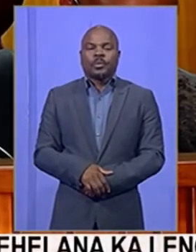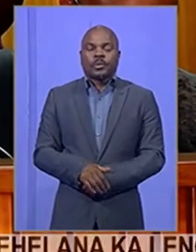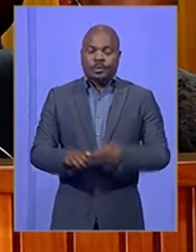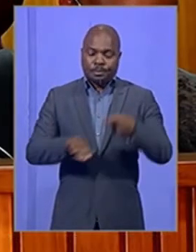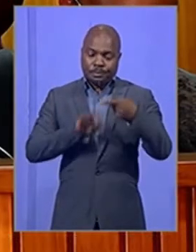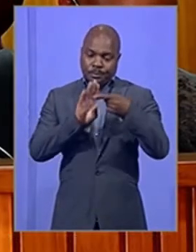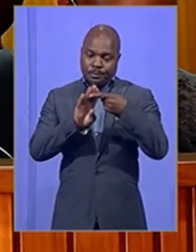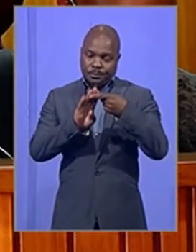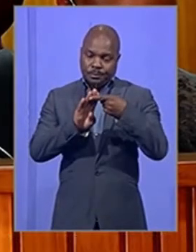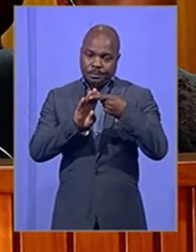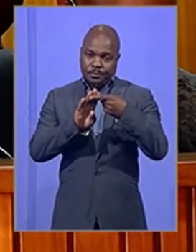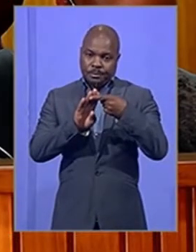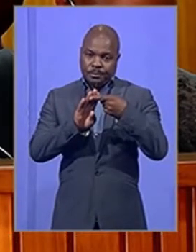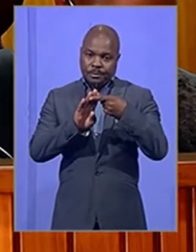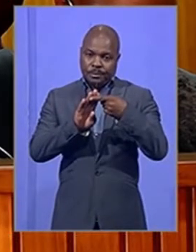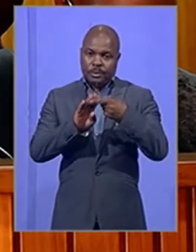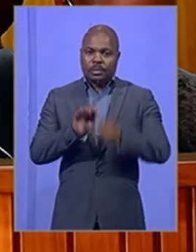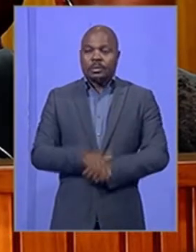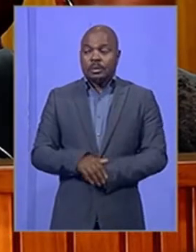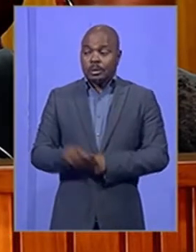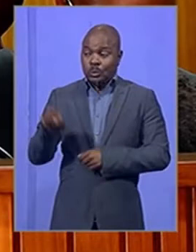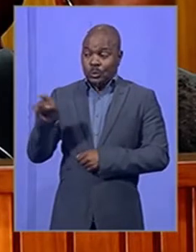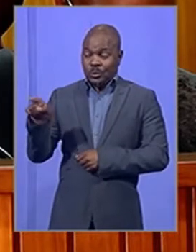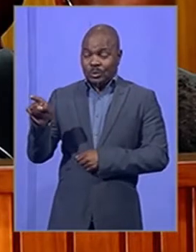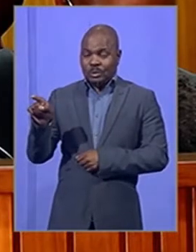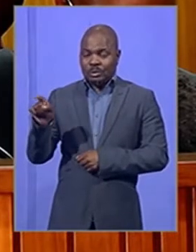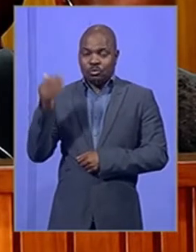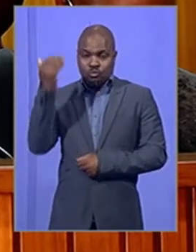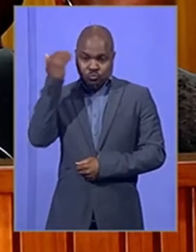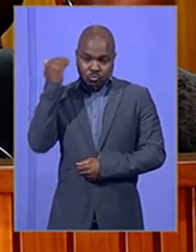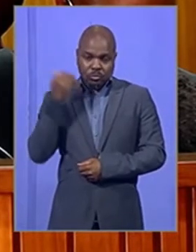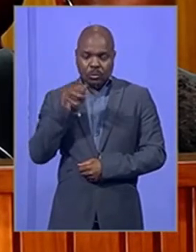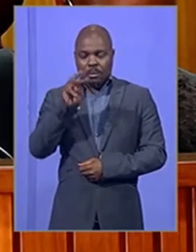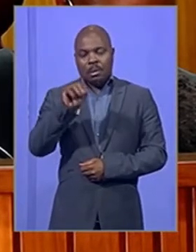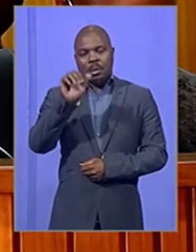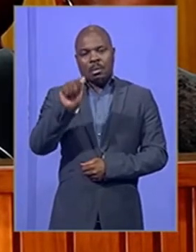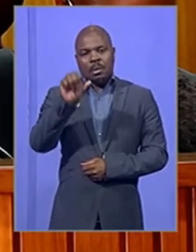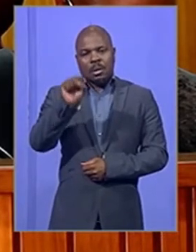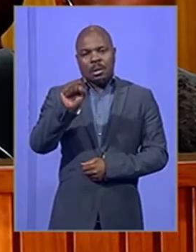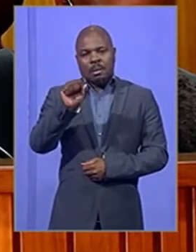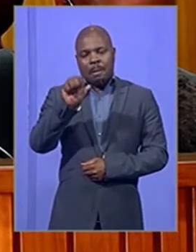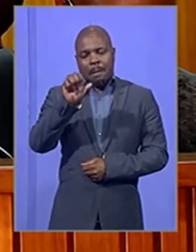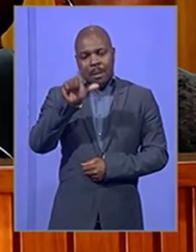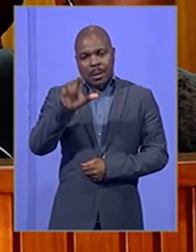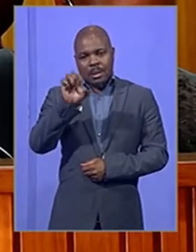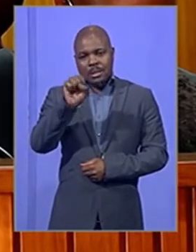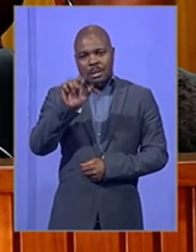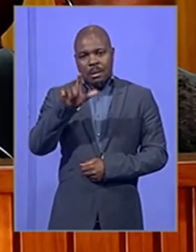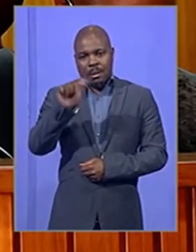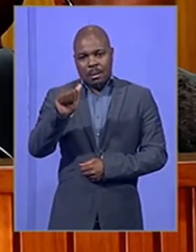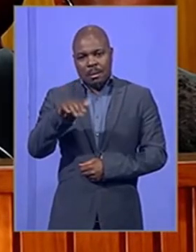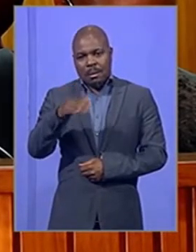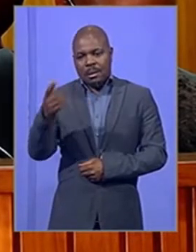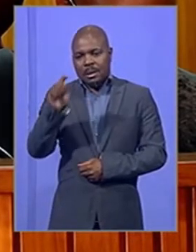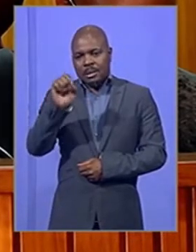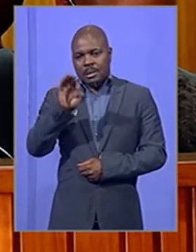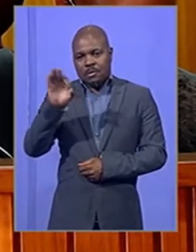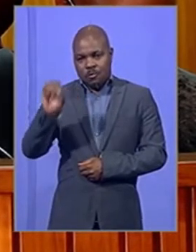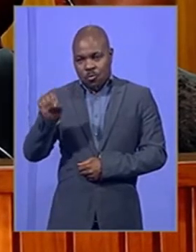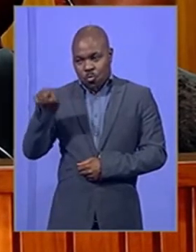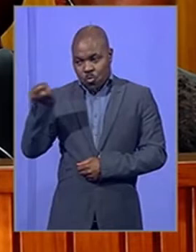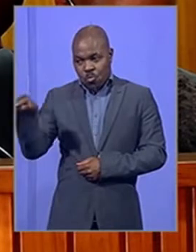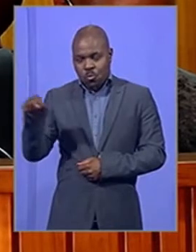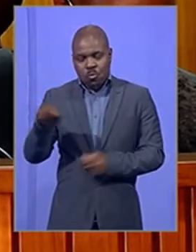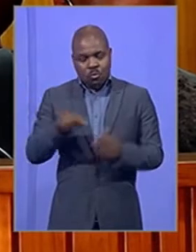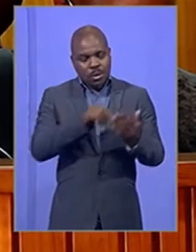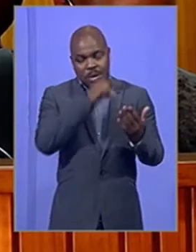1. The respondent, Advocate Malesela Teffo, is hereby removed from the